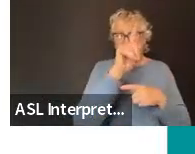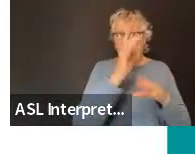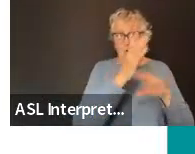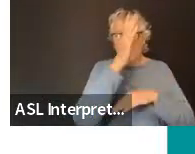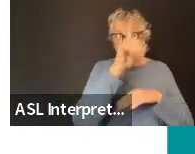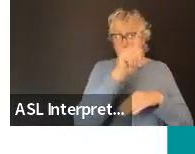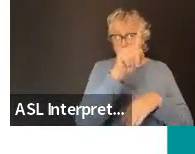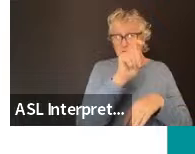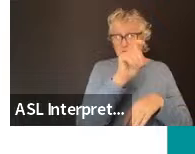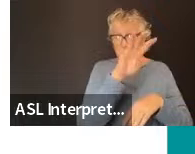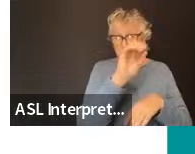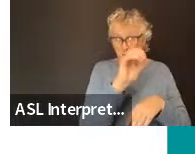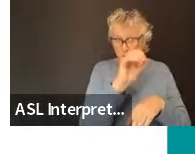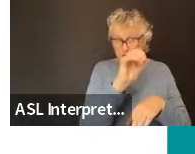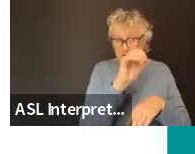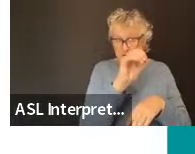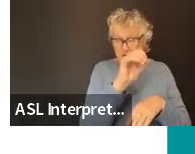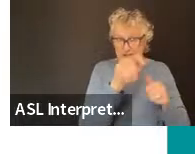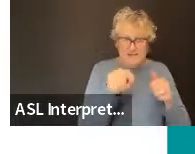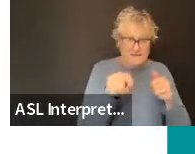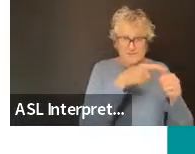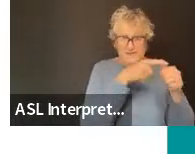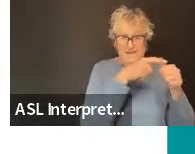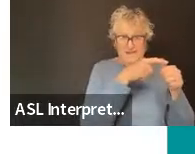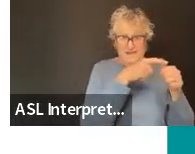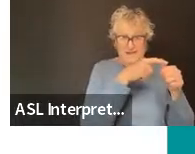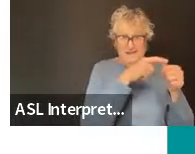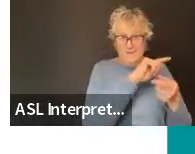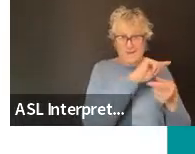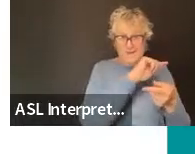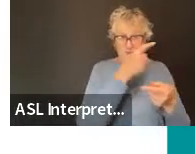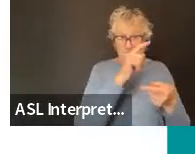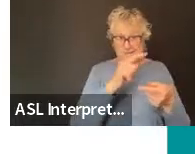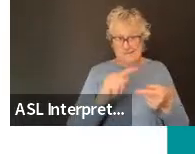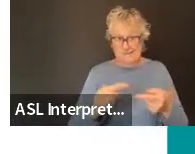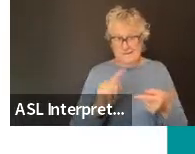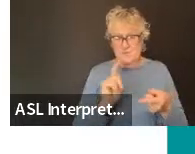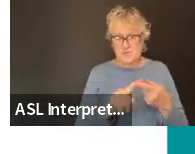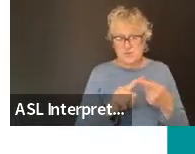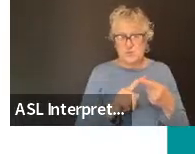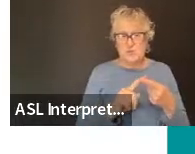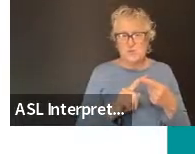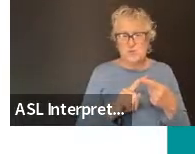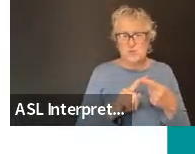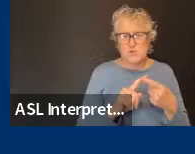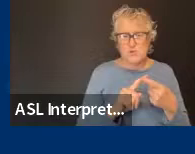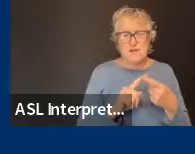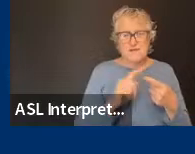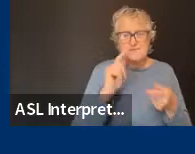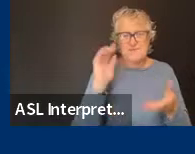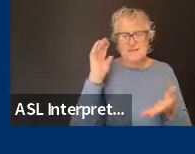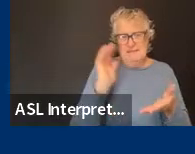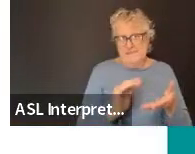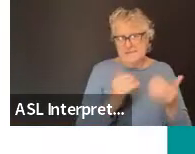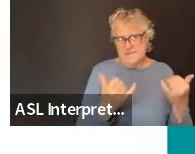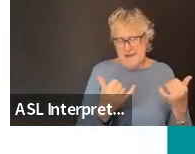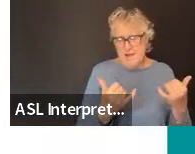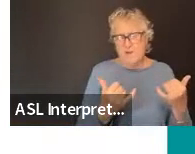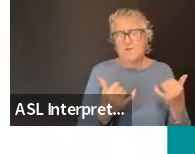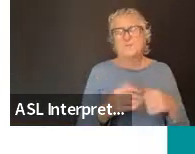at combining and really workshopping their recommendations. They will move into a phase where they're using